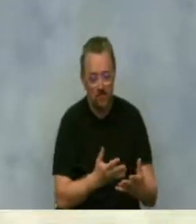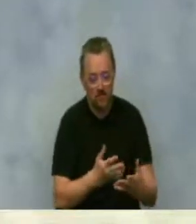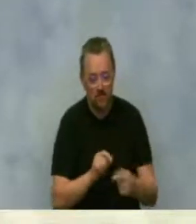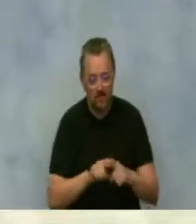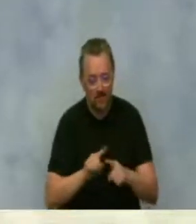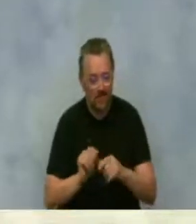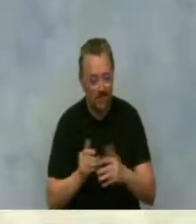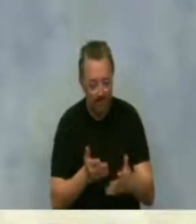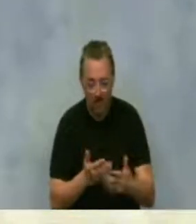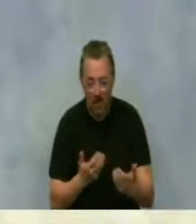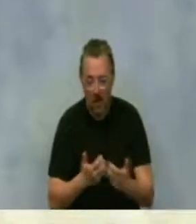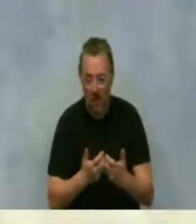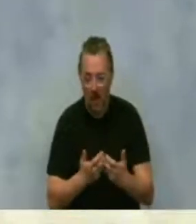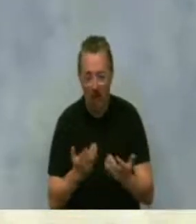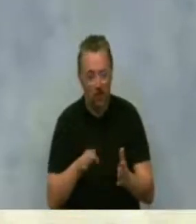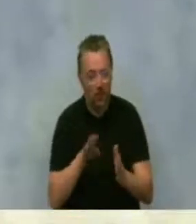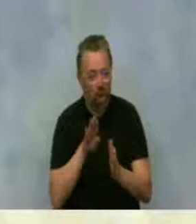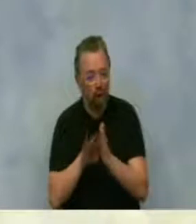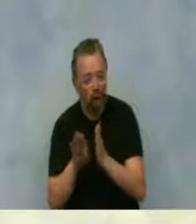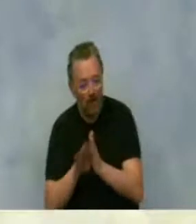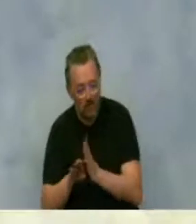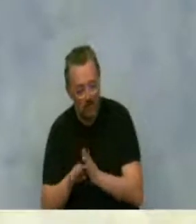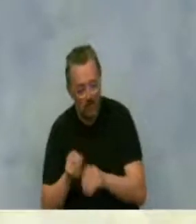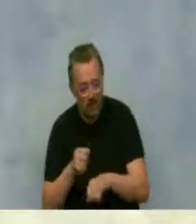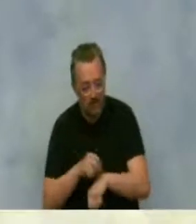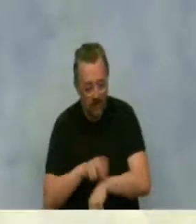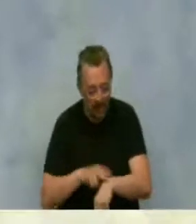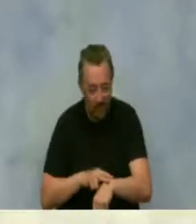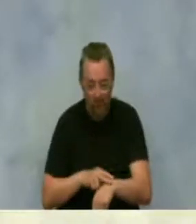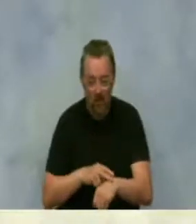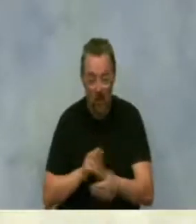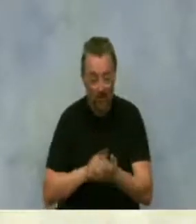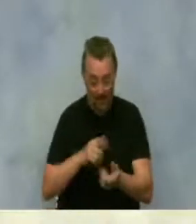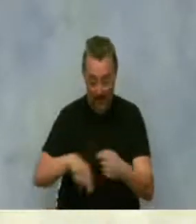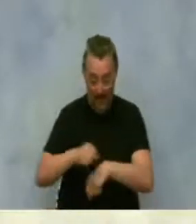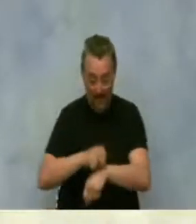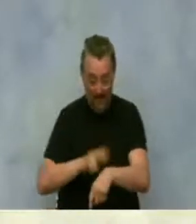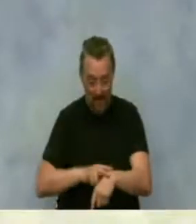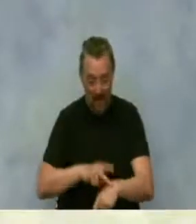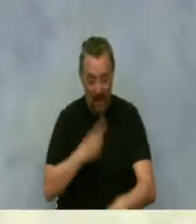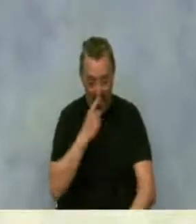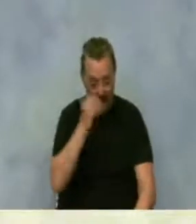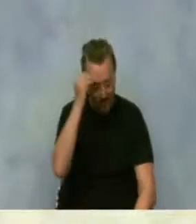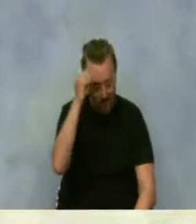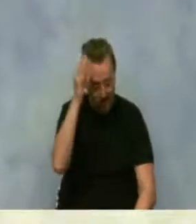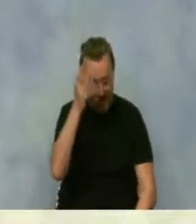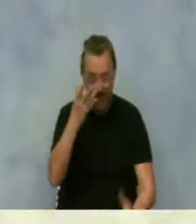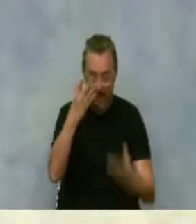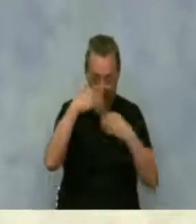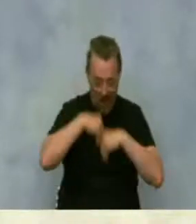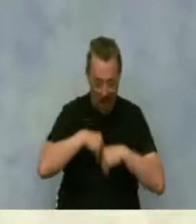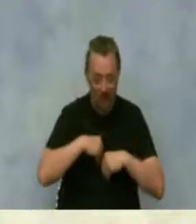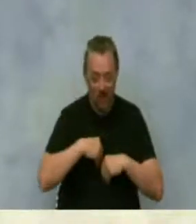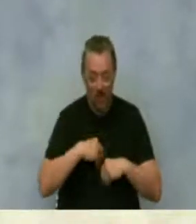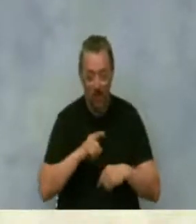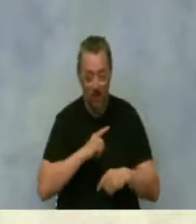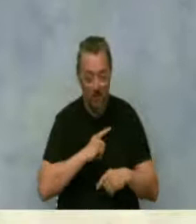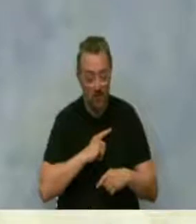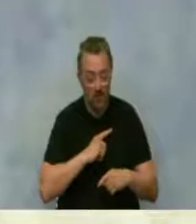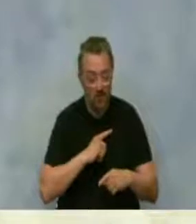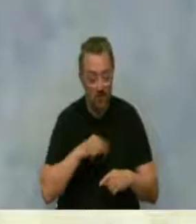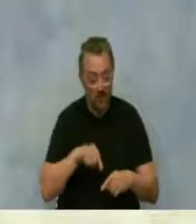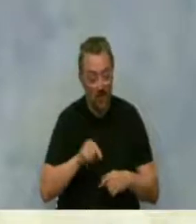and develop our employees to achieve the required skills mix that we need, given the complexity of what the